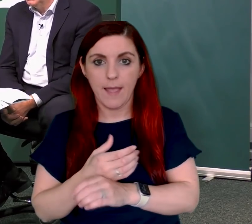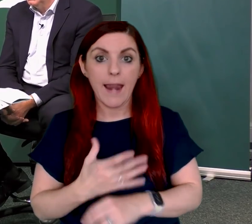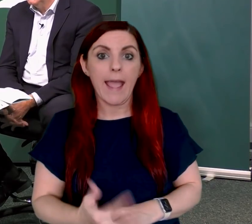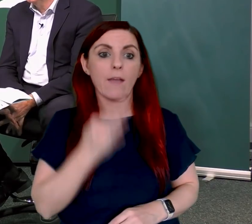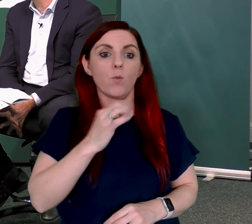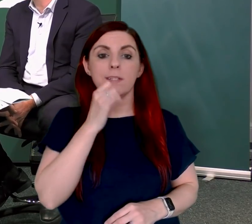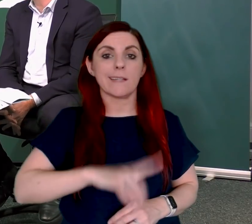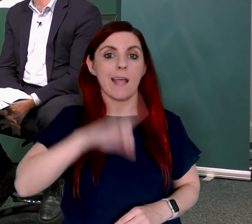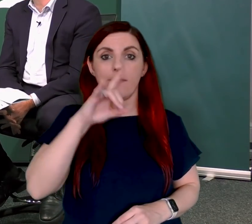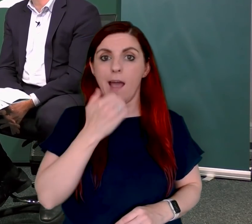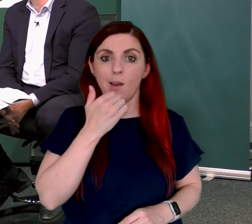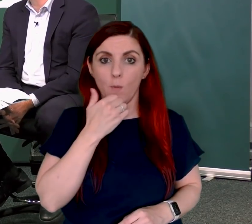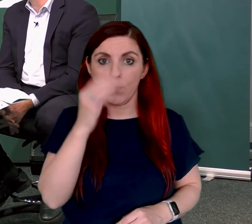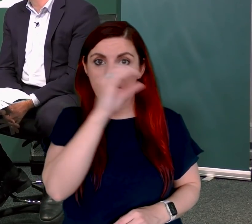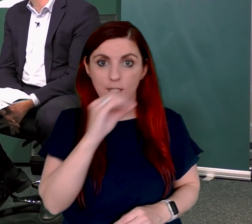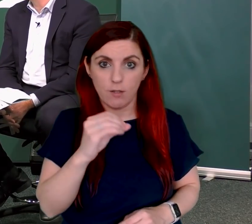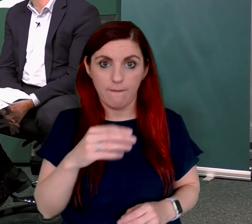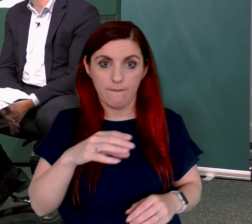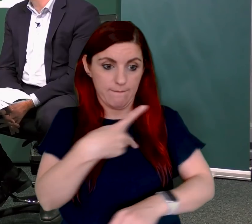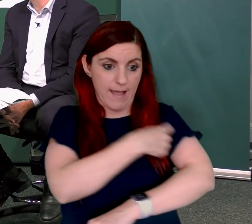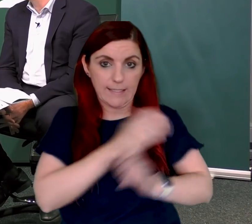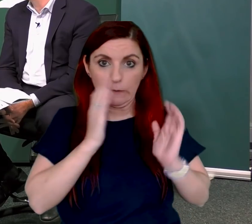if it wasn't for the protection given to us by vaccinations.